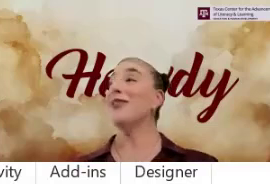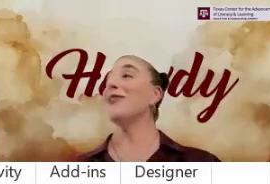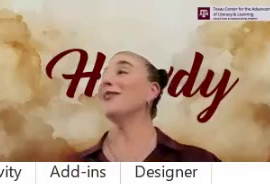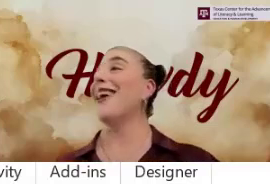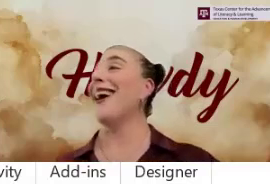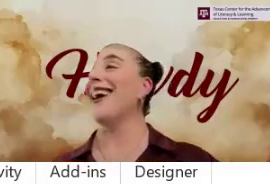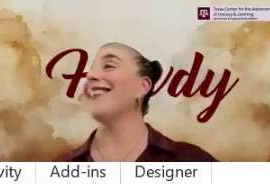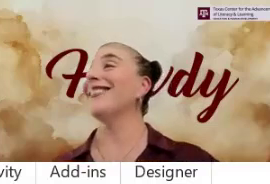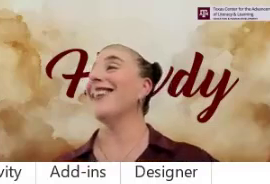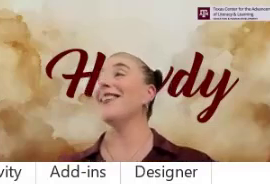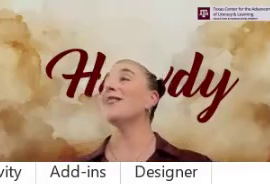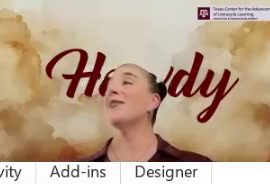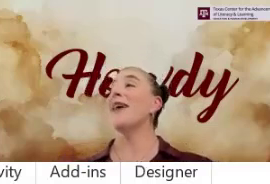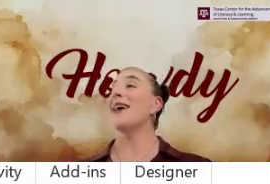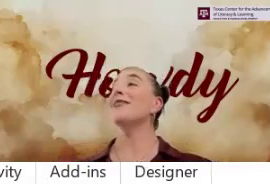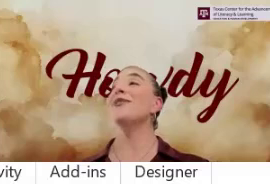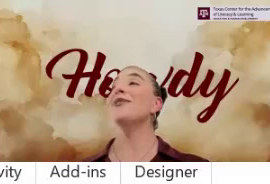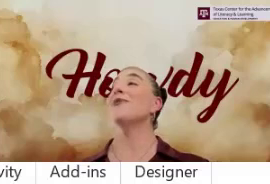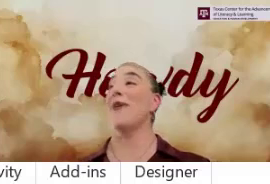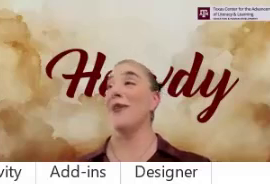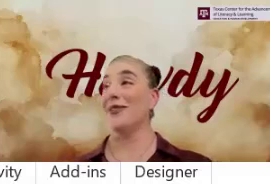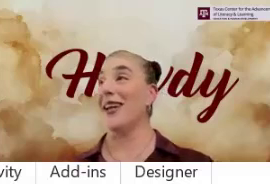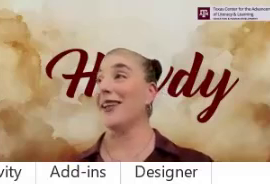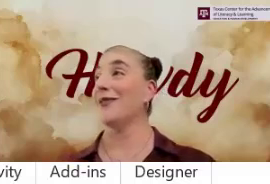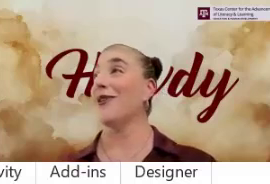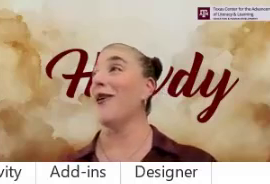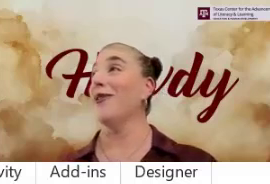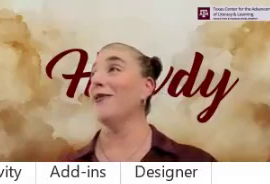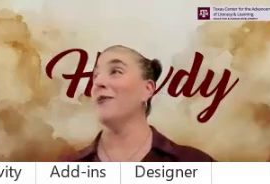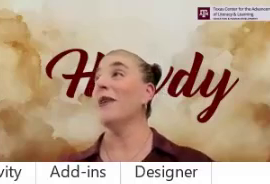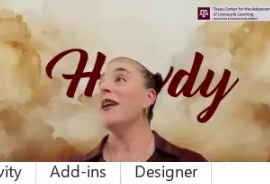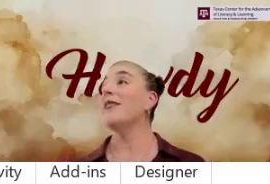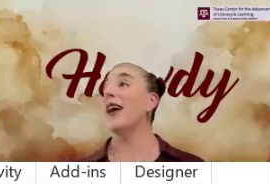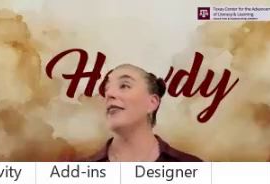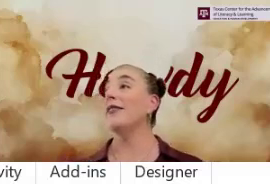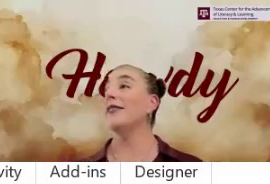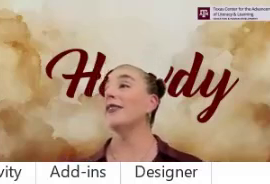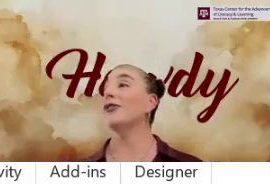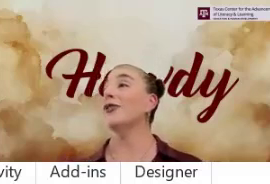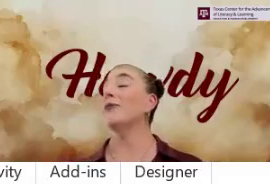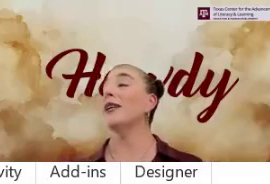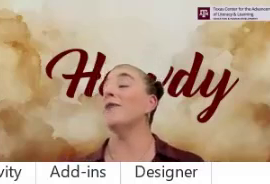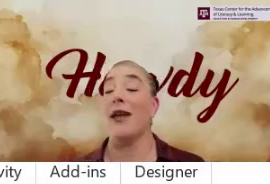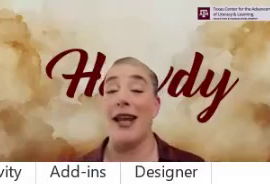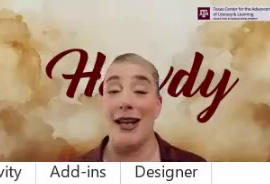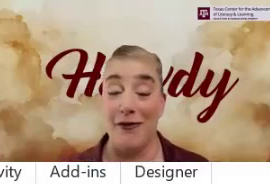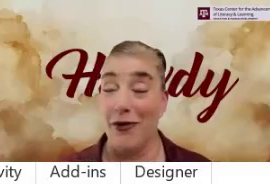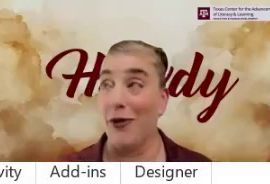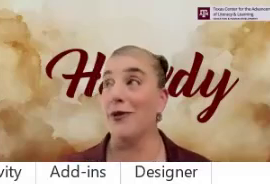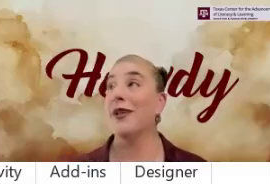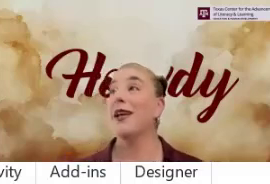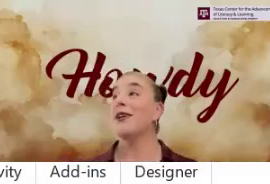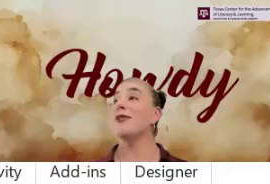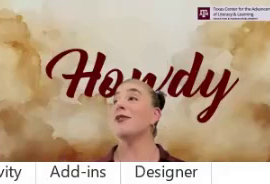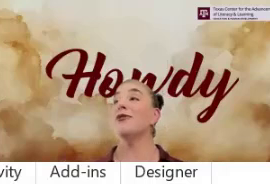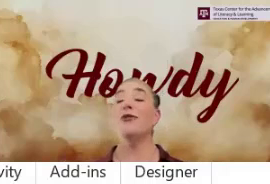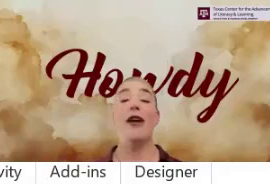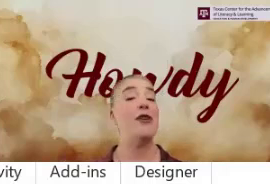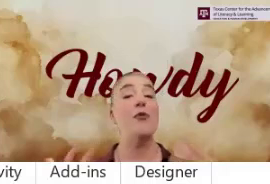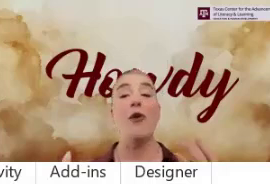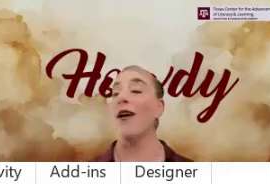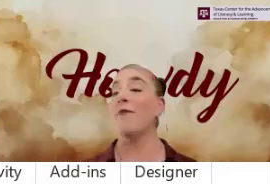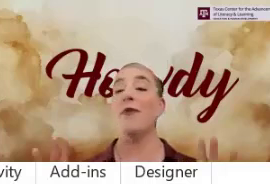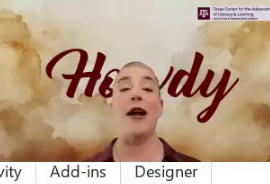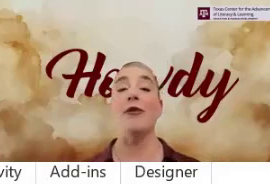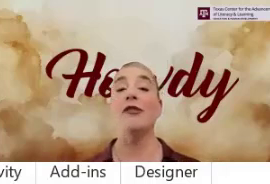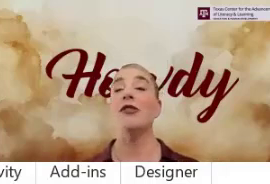of 42 slides and had to go back to do her alt text for all of them. That is extremely painful. You can do it